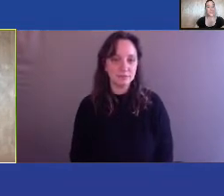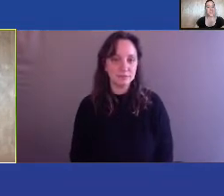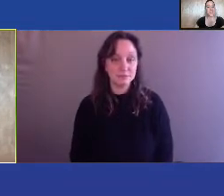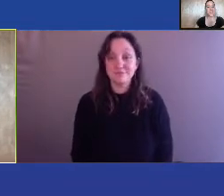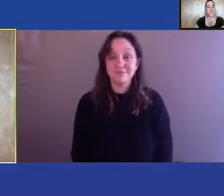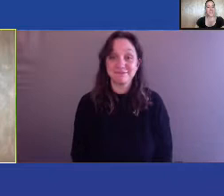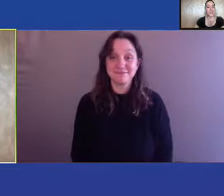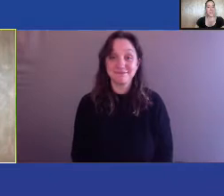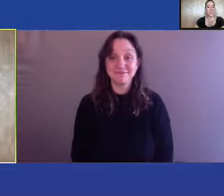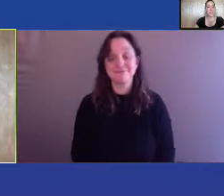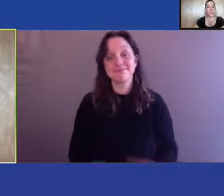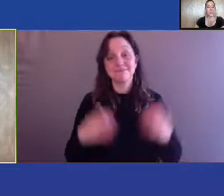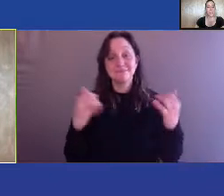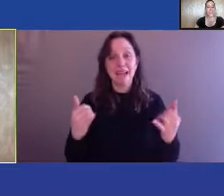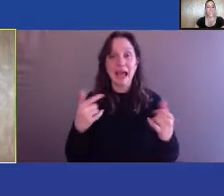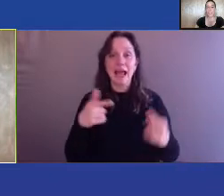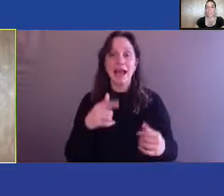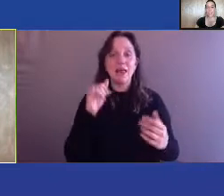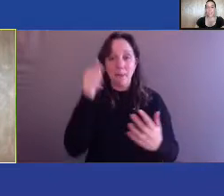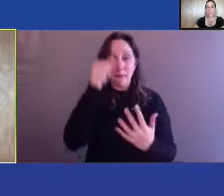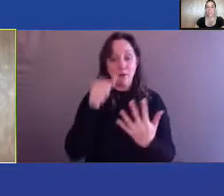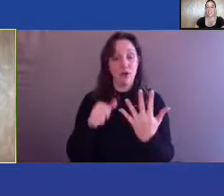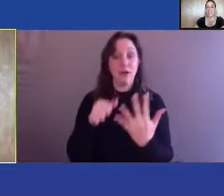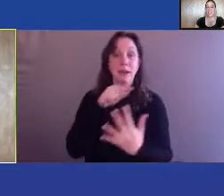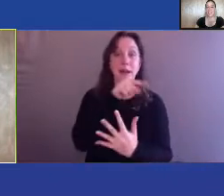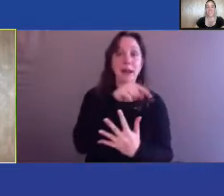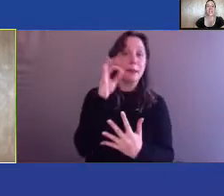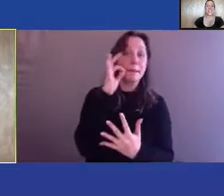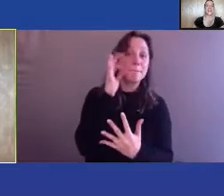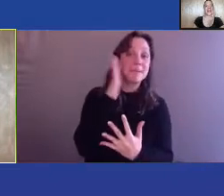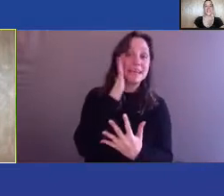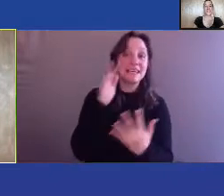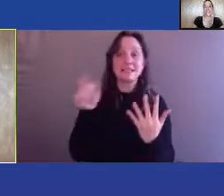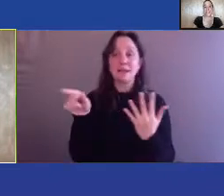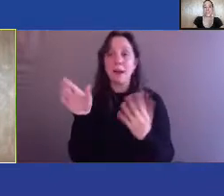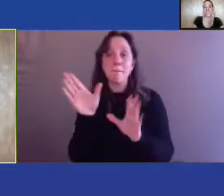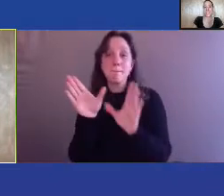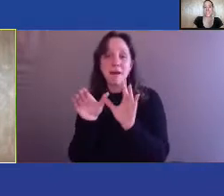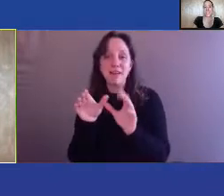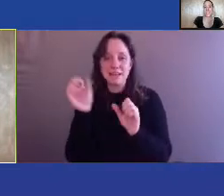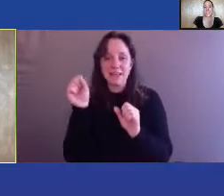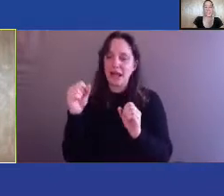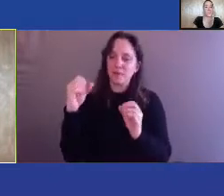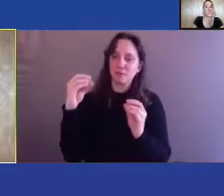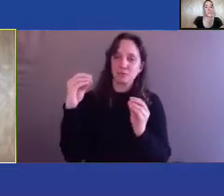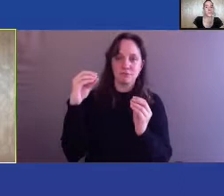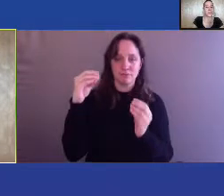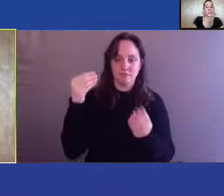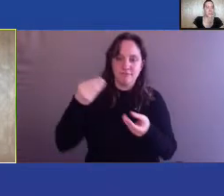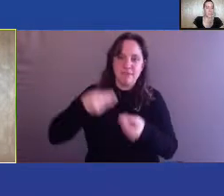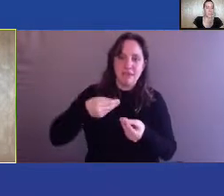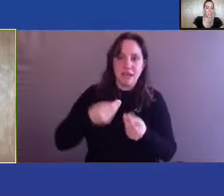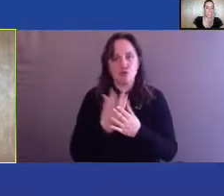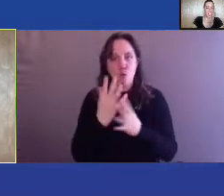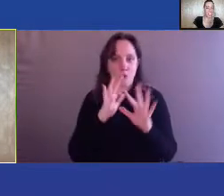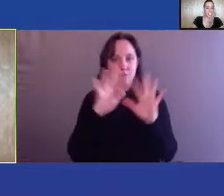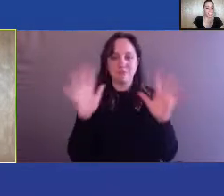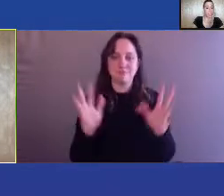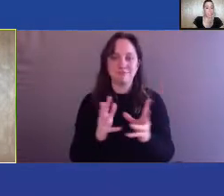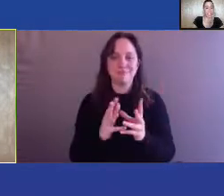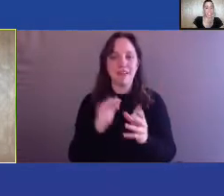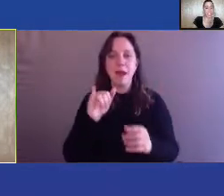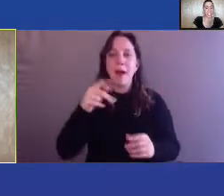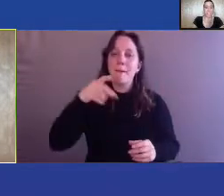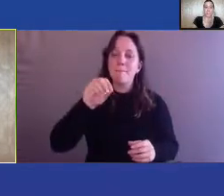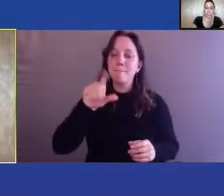So this brings us to our bees and butterflies, our pollinators and action makers. So our little lobbying bee